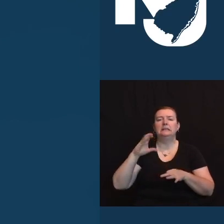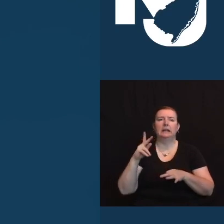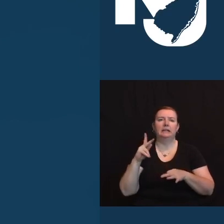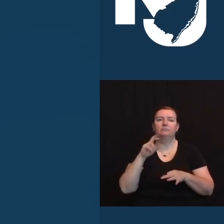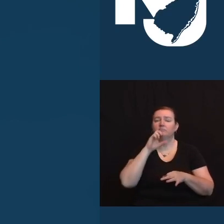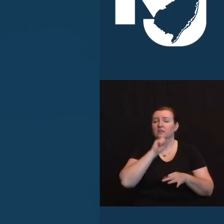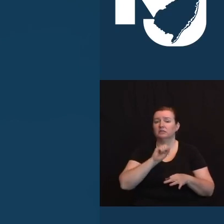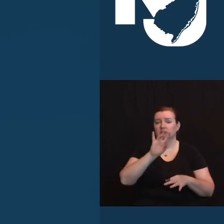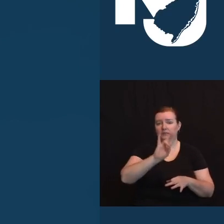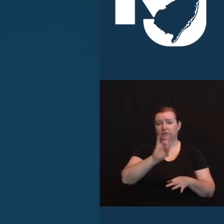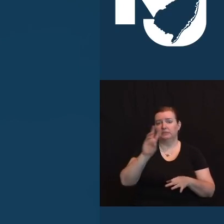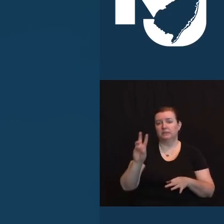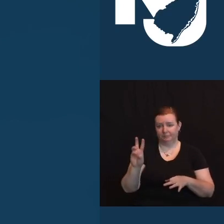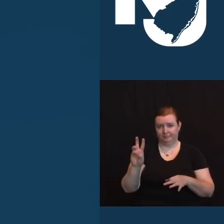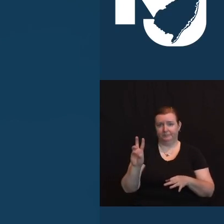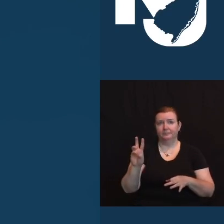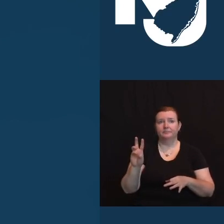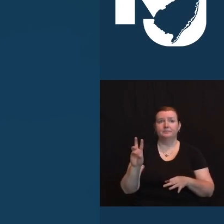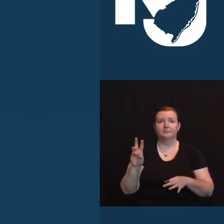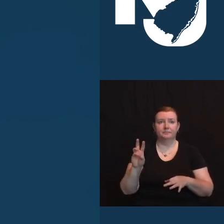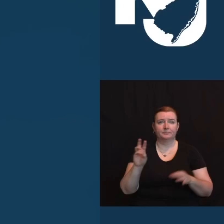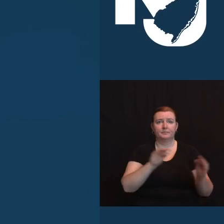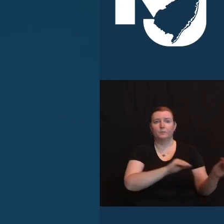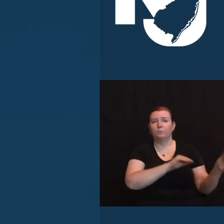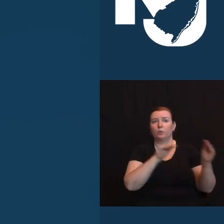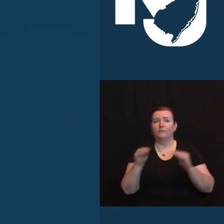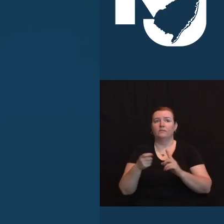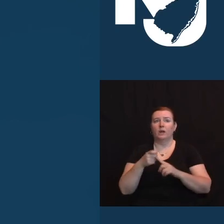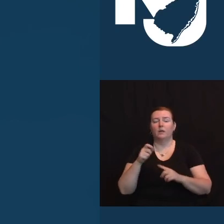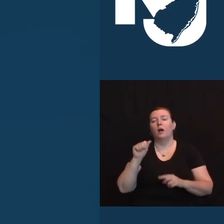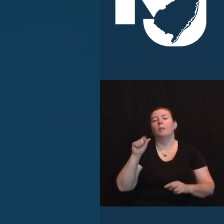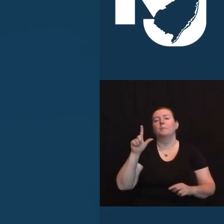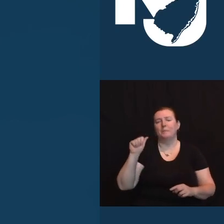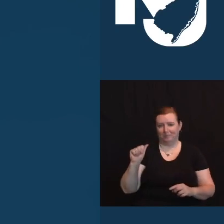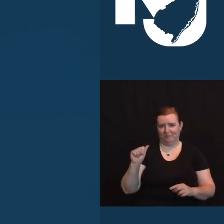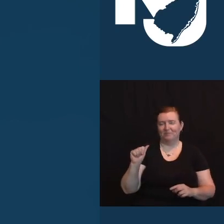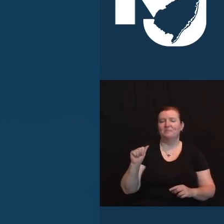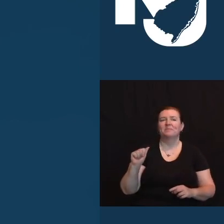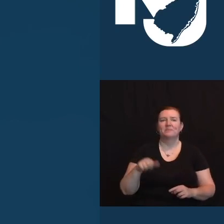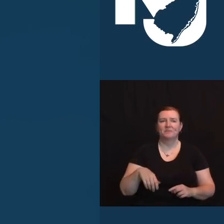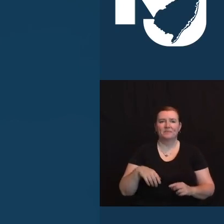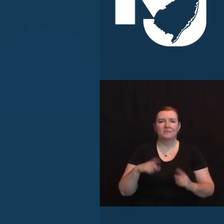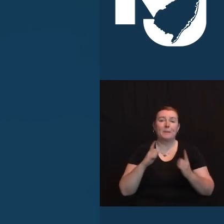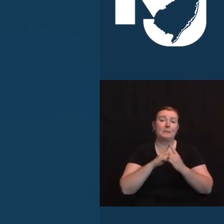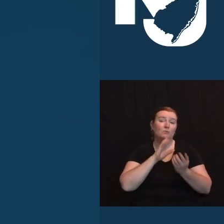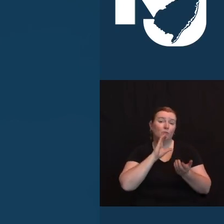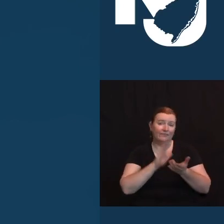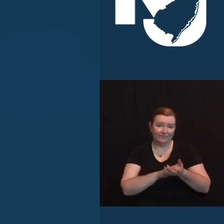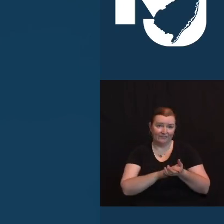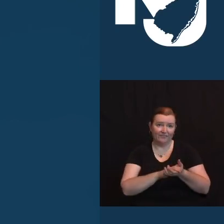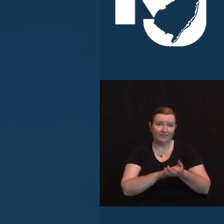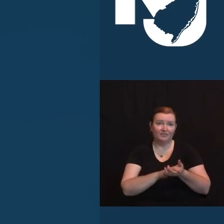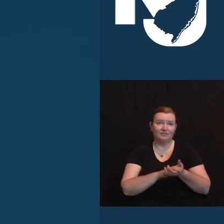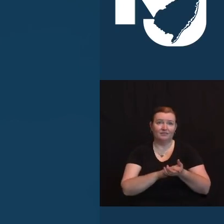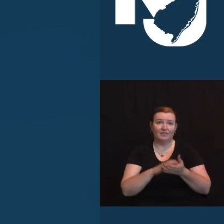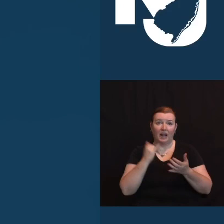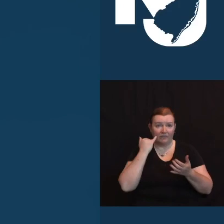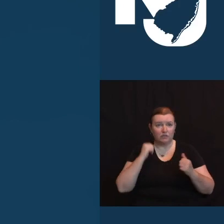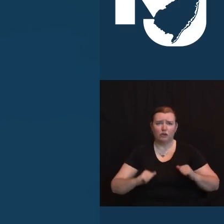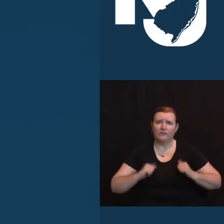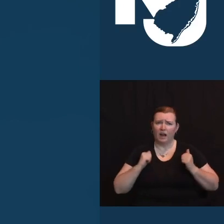moved to New York after high school and met his future wife, Lois Ann. And by the way, this October would have marked their 50th wedding